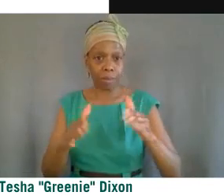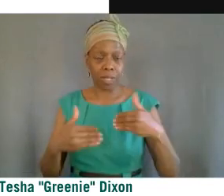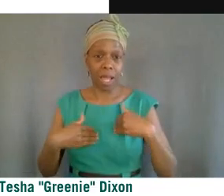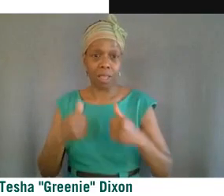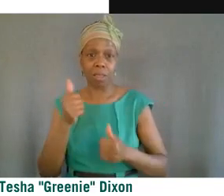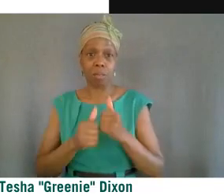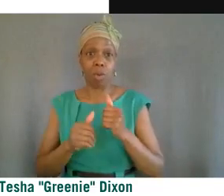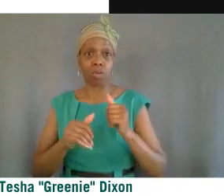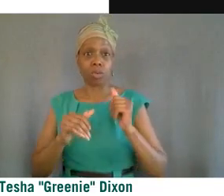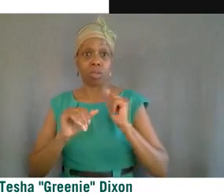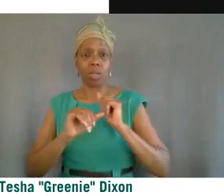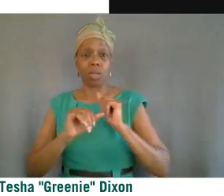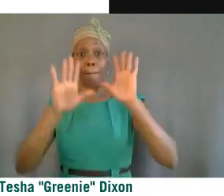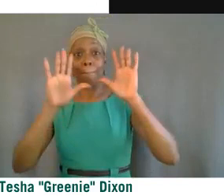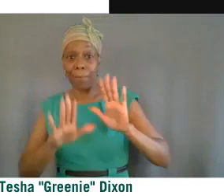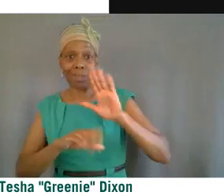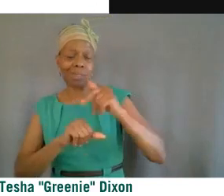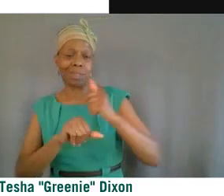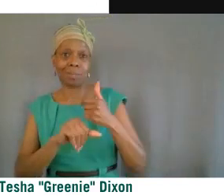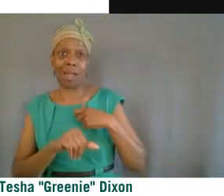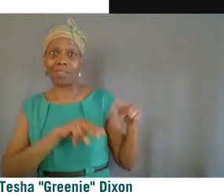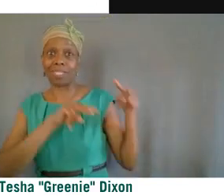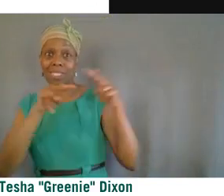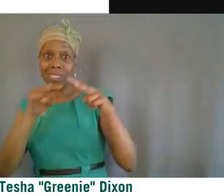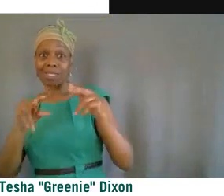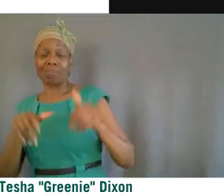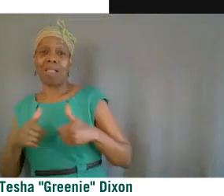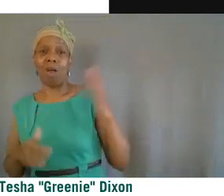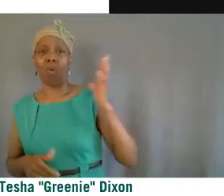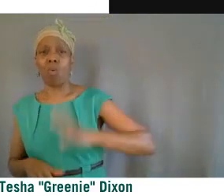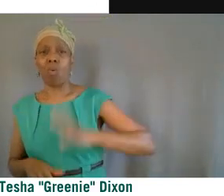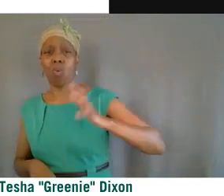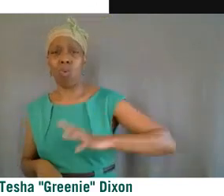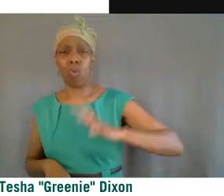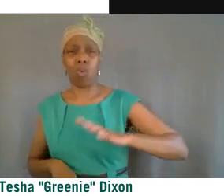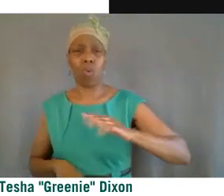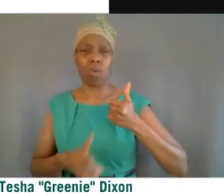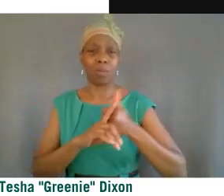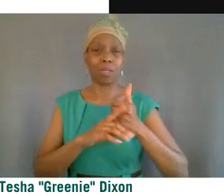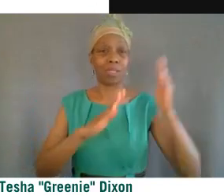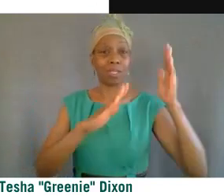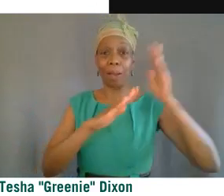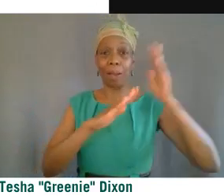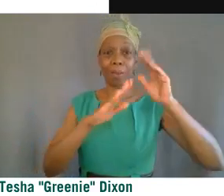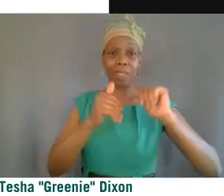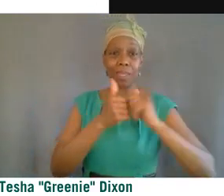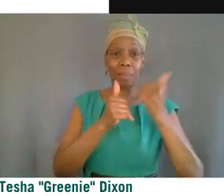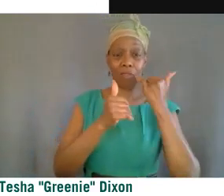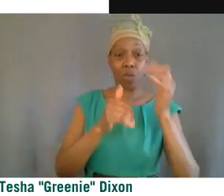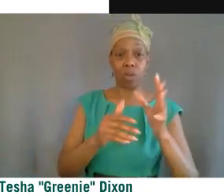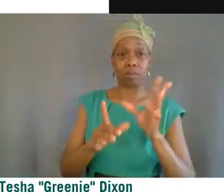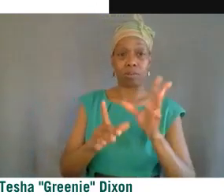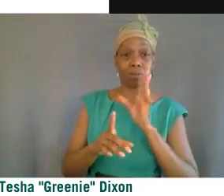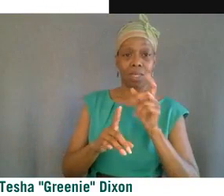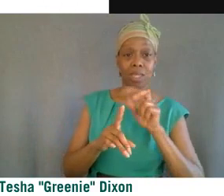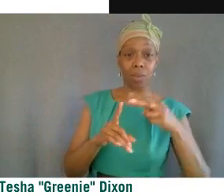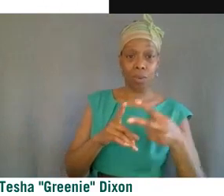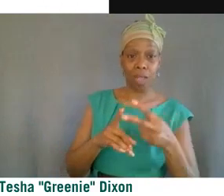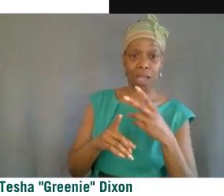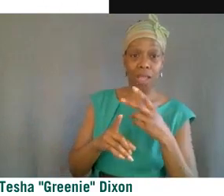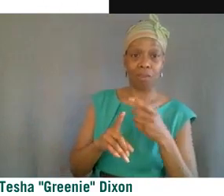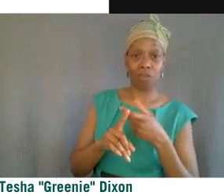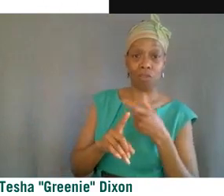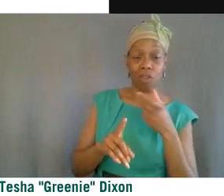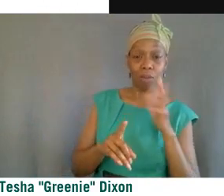I've ever seen, and who are at the top of the game, actually, if you want to talk about it that way, as far as any of them in those competitions